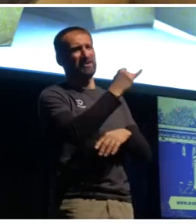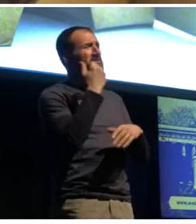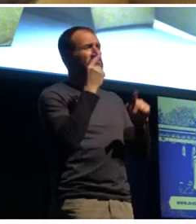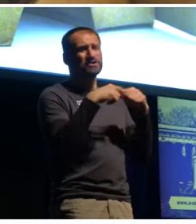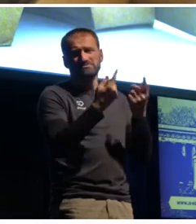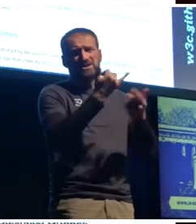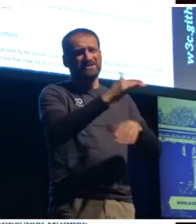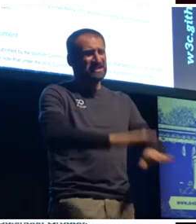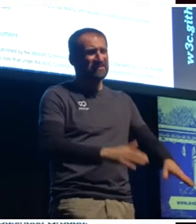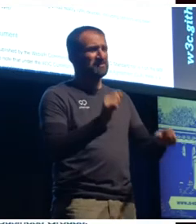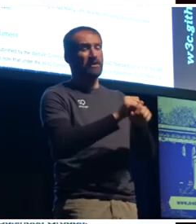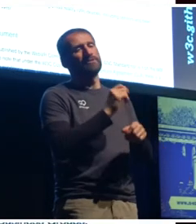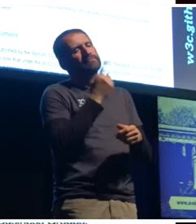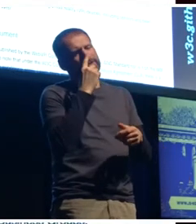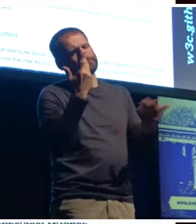world country.